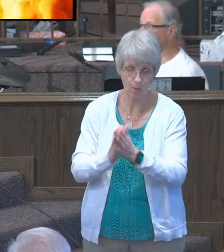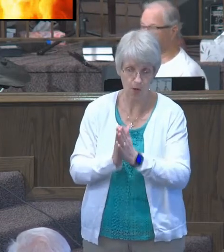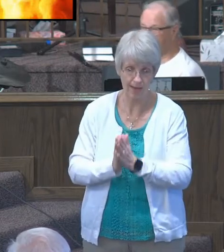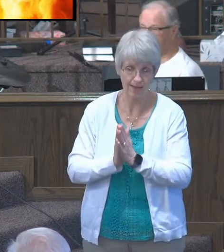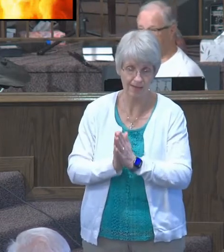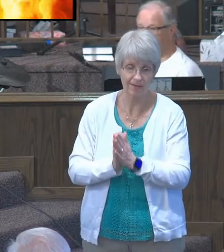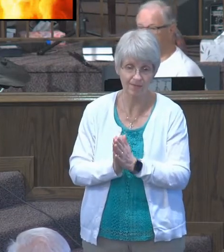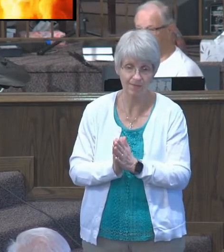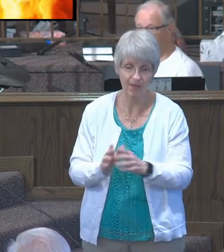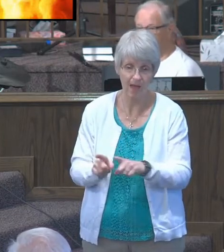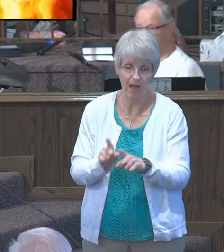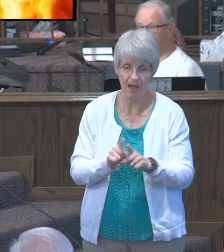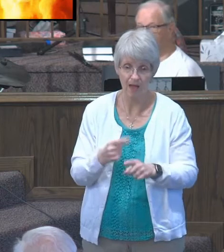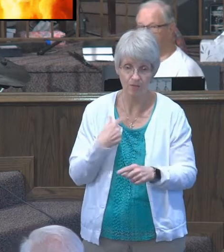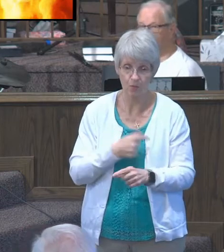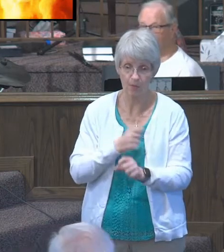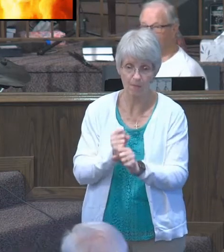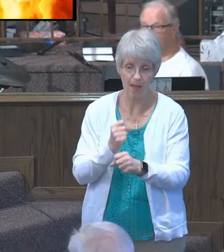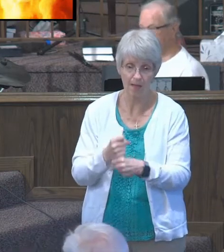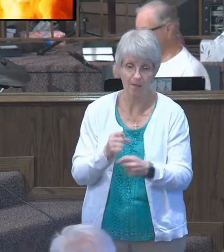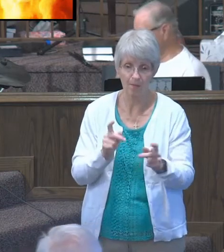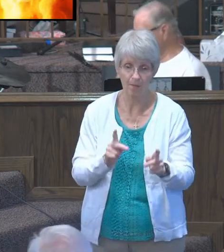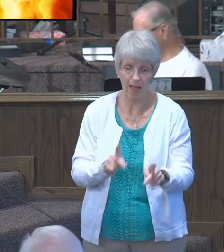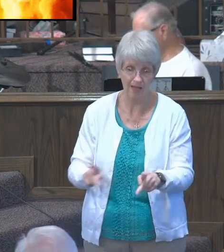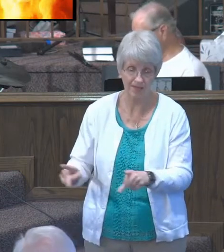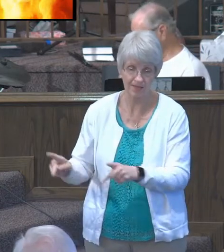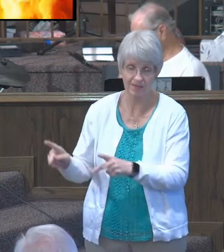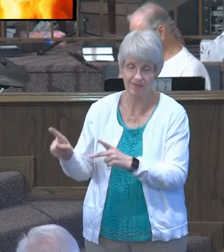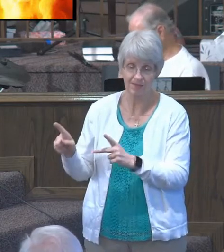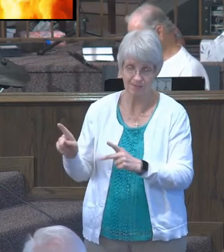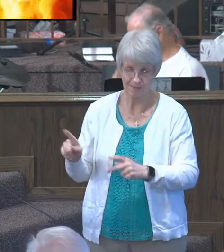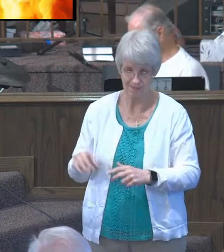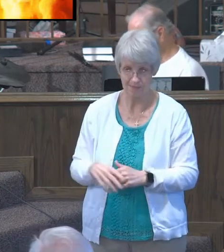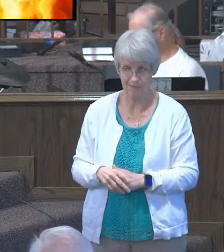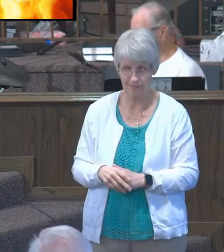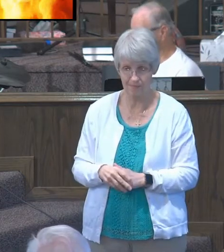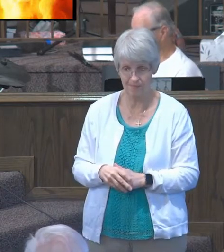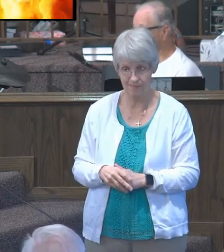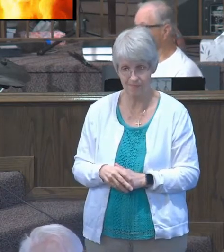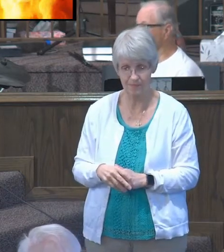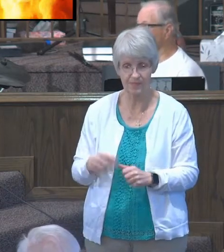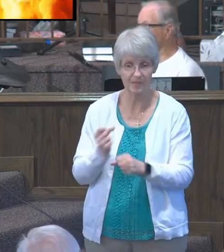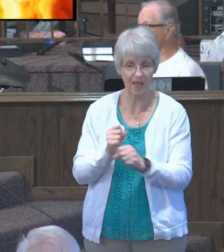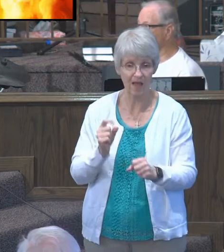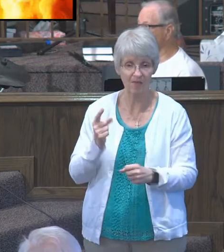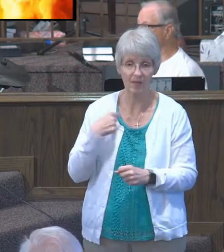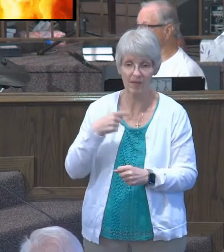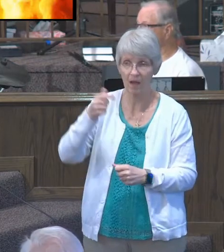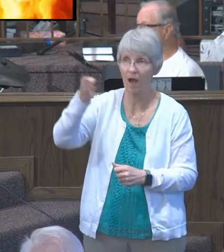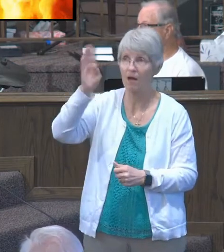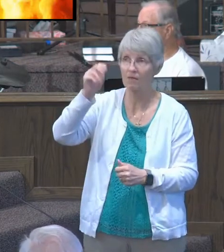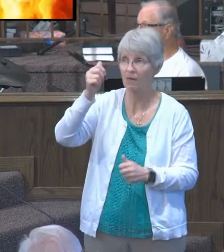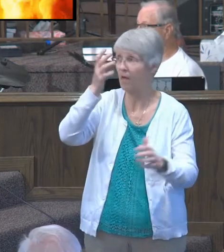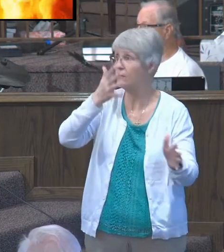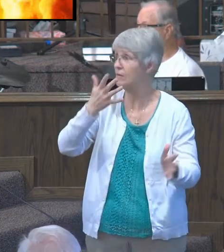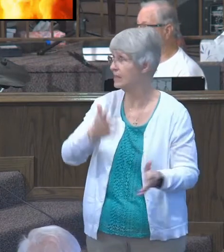to make plans, not in our own strength, but you know, it really is Psalm 69. Just save me. I am in over my head. All right,